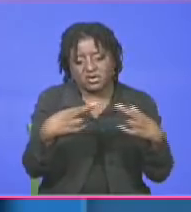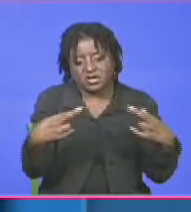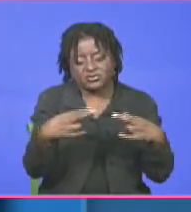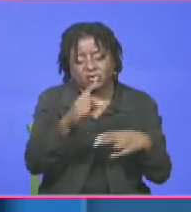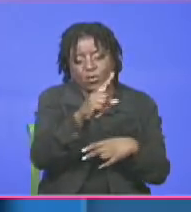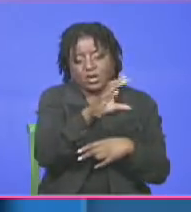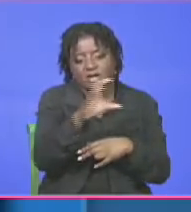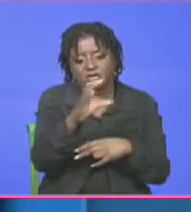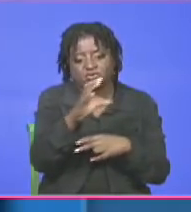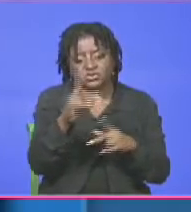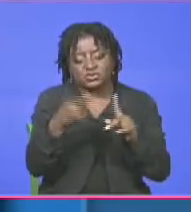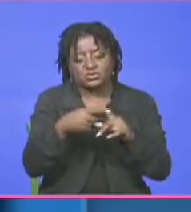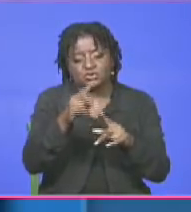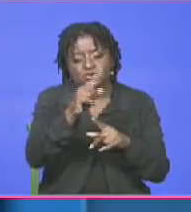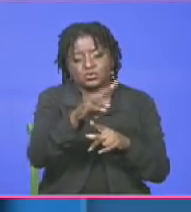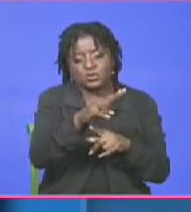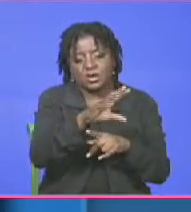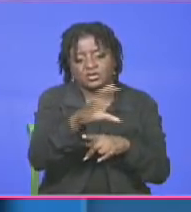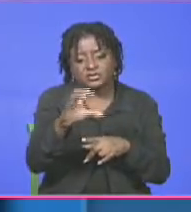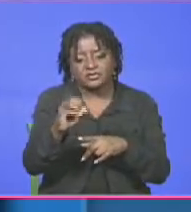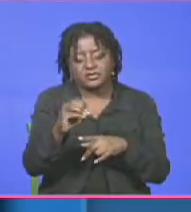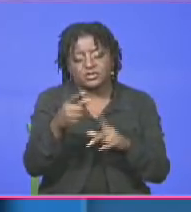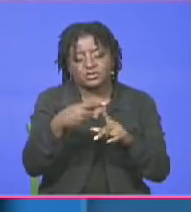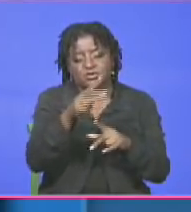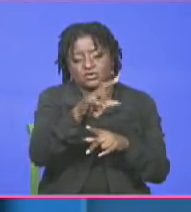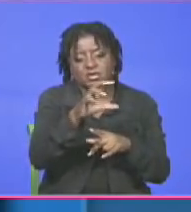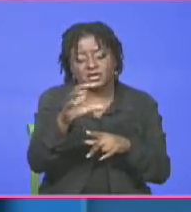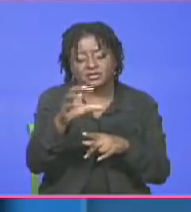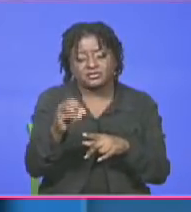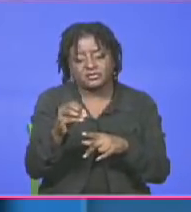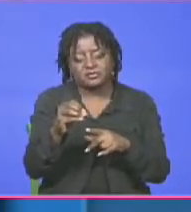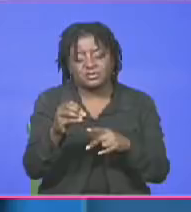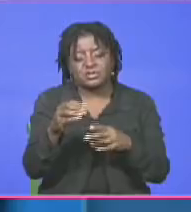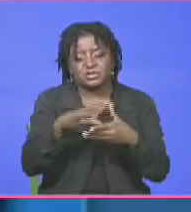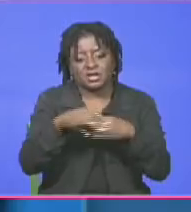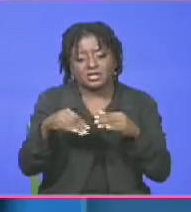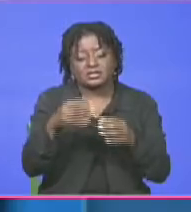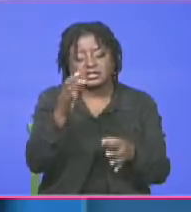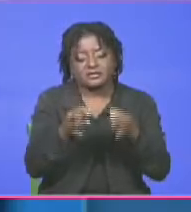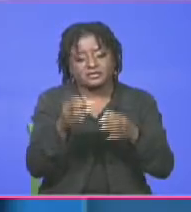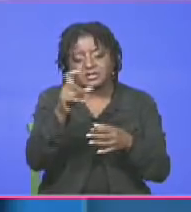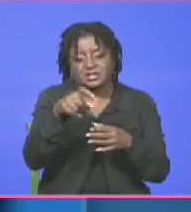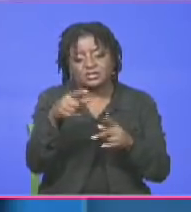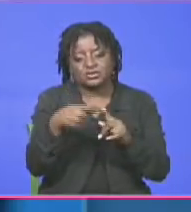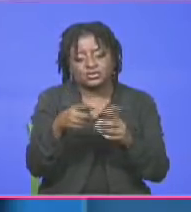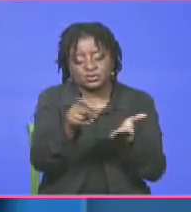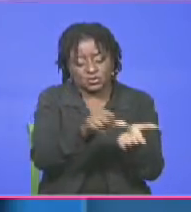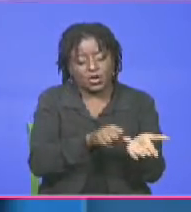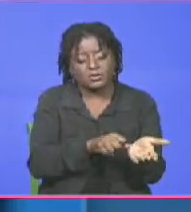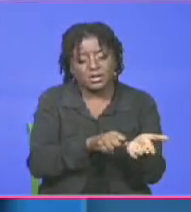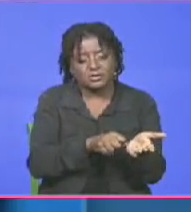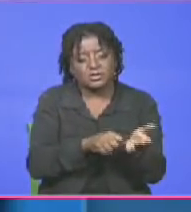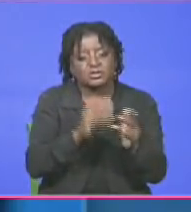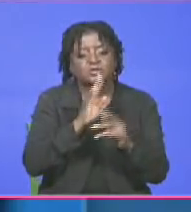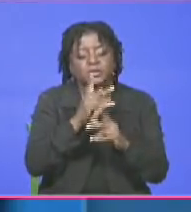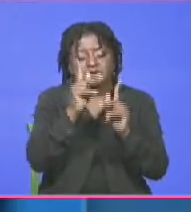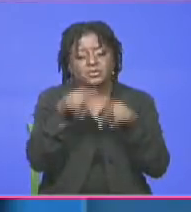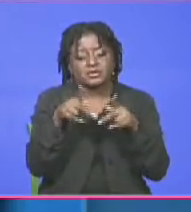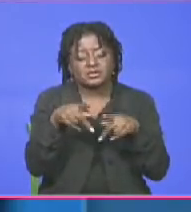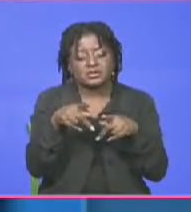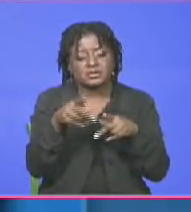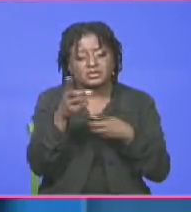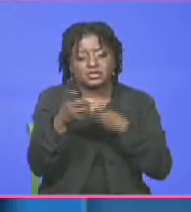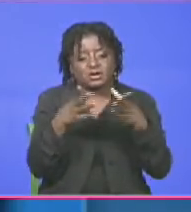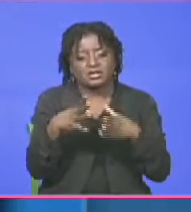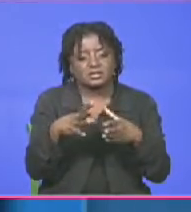between $250 and $350 if an autopsy had to be performed. Spokesperson and director at Evergreen Mortuary,